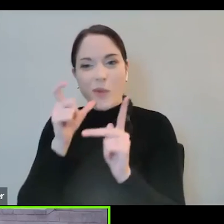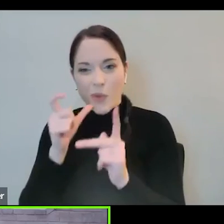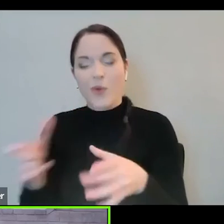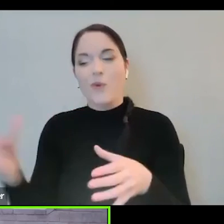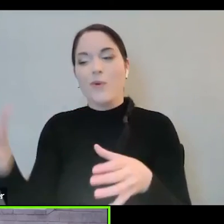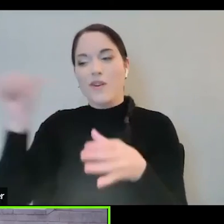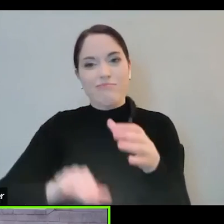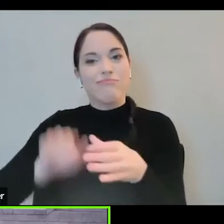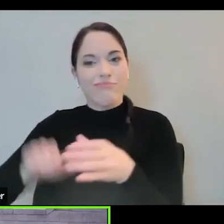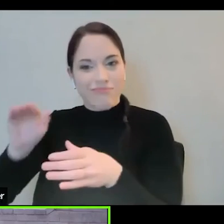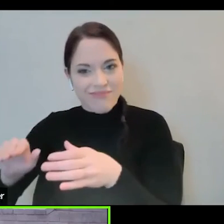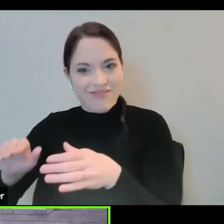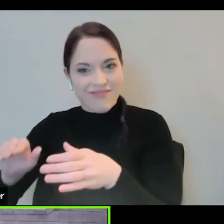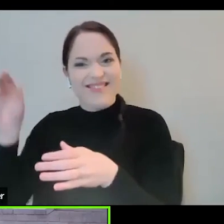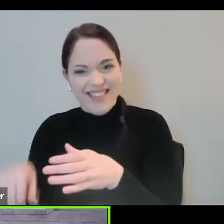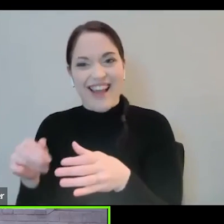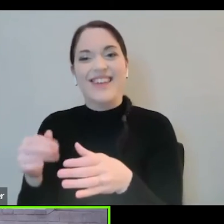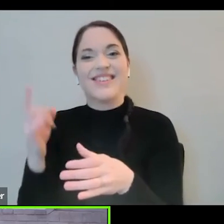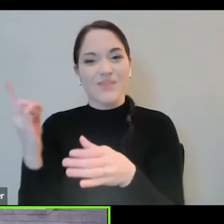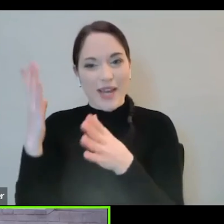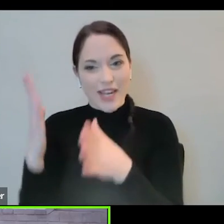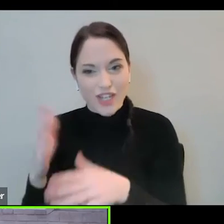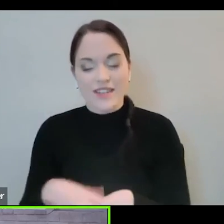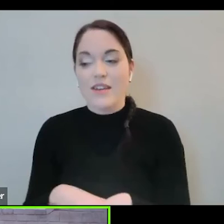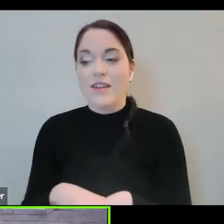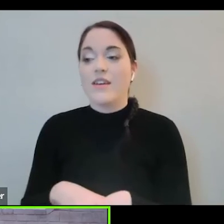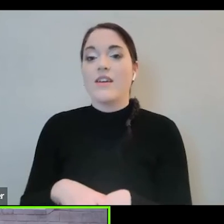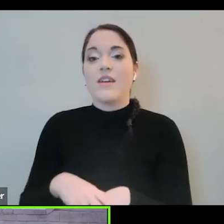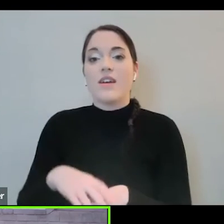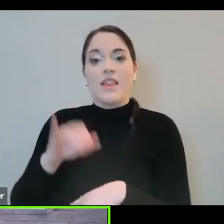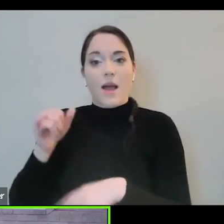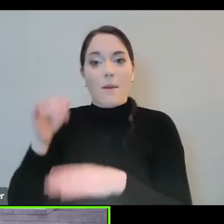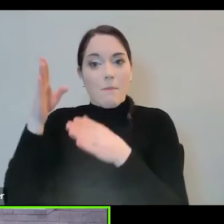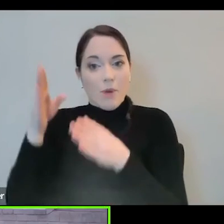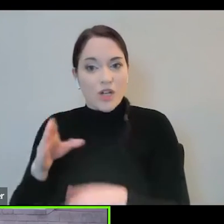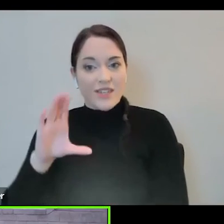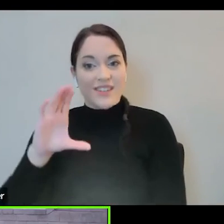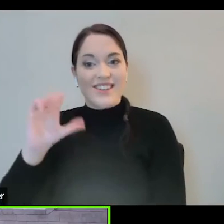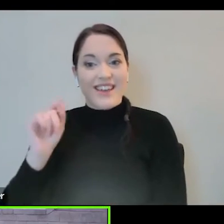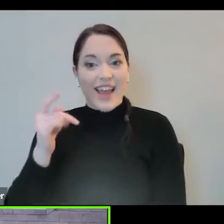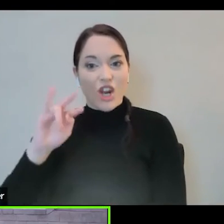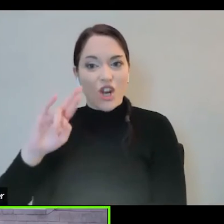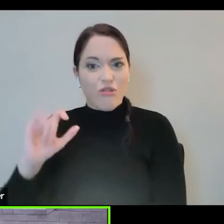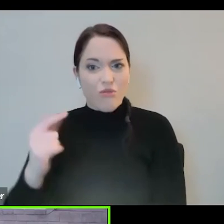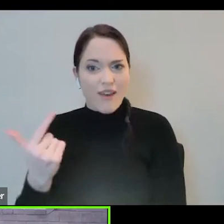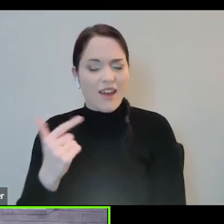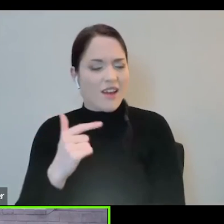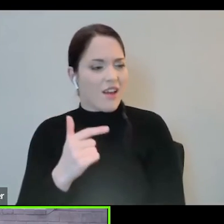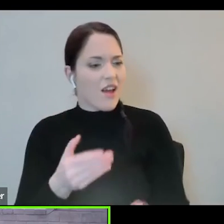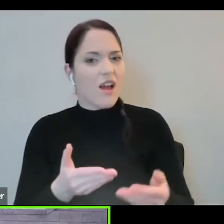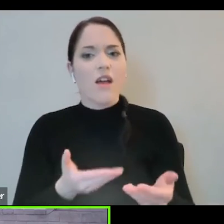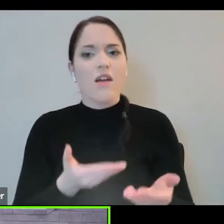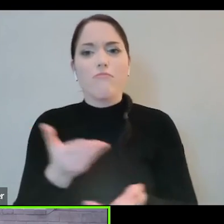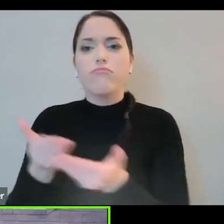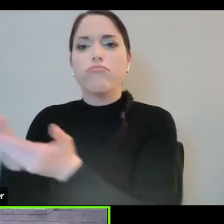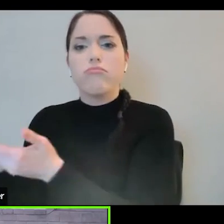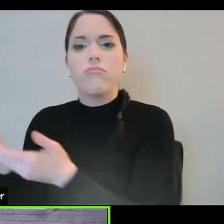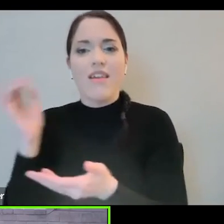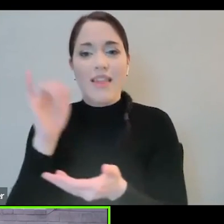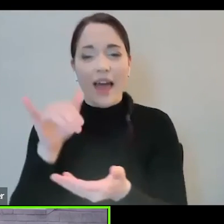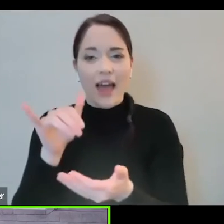The caterer said to the beloveds and remarked, "People usually serve the best wine